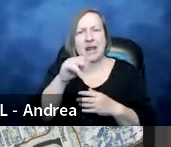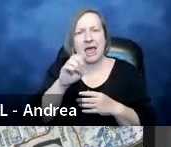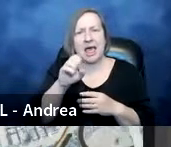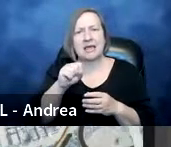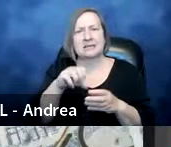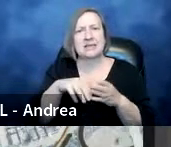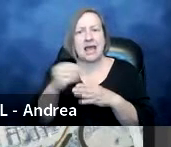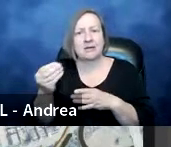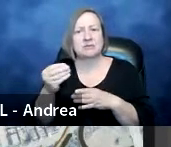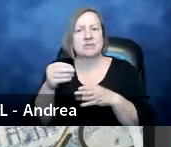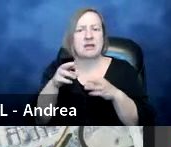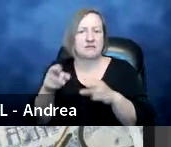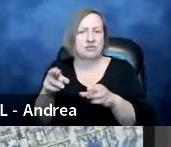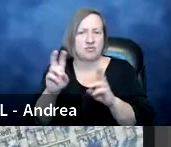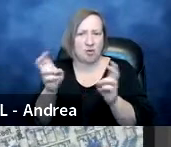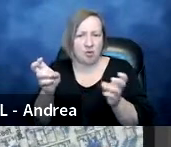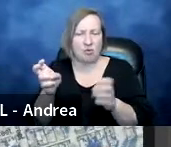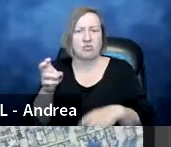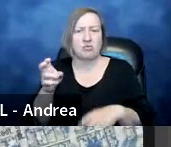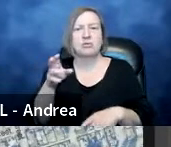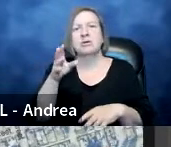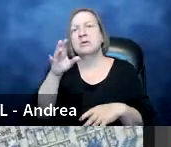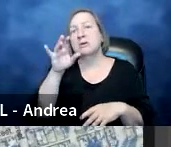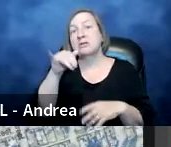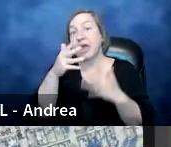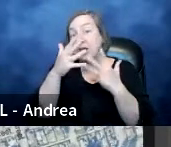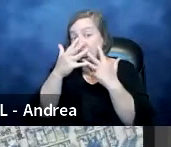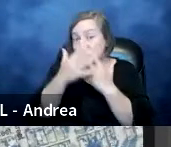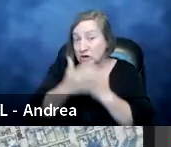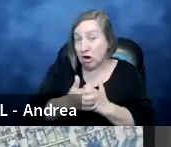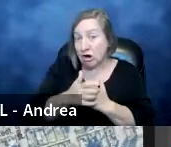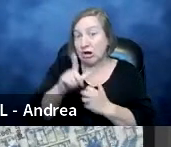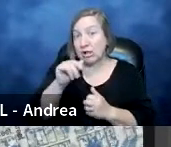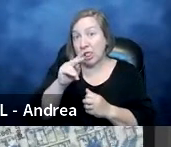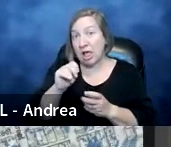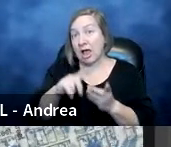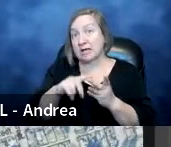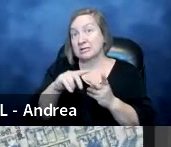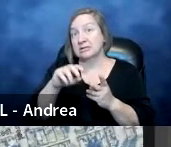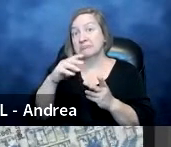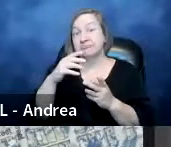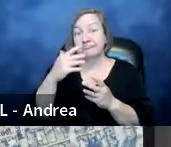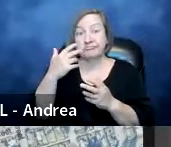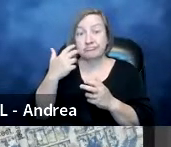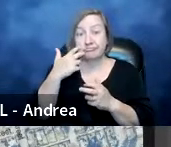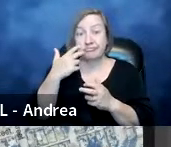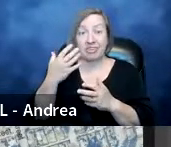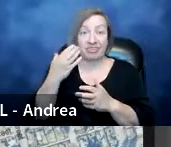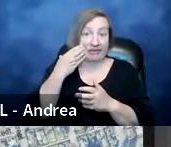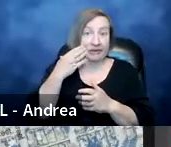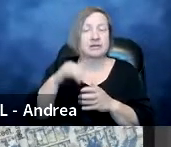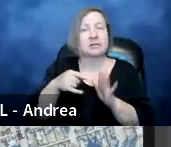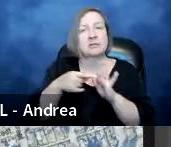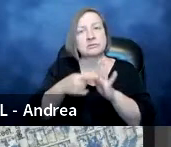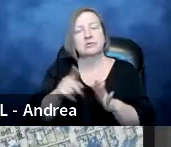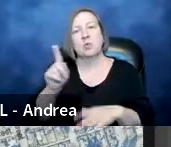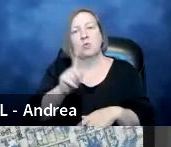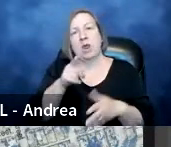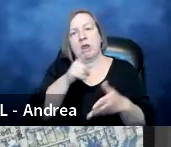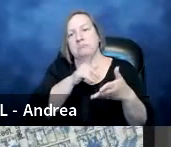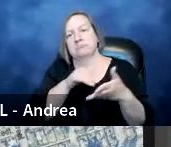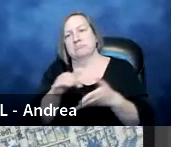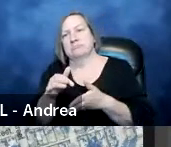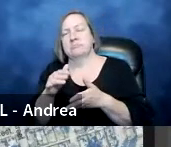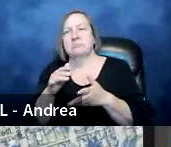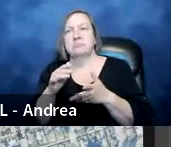for instance. And the darker line solid represents the area that we're studying that has the